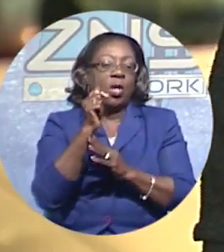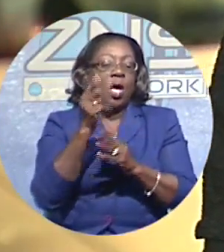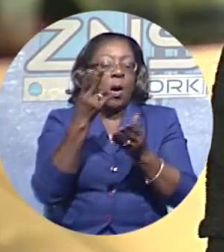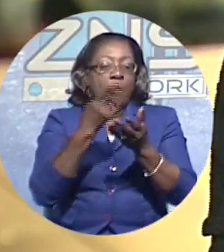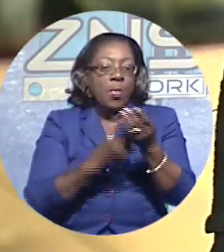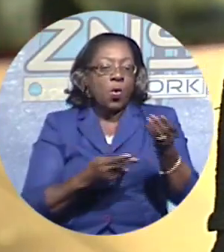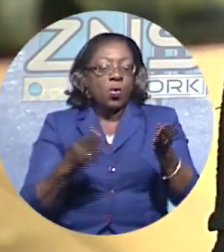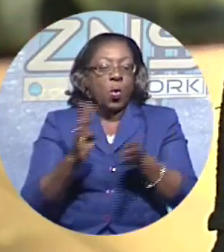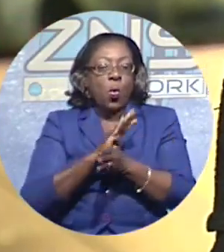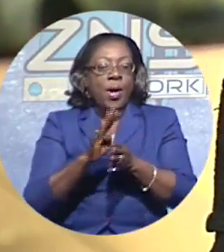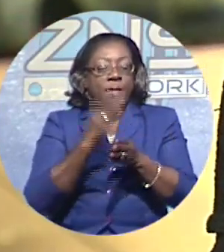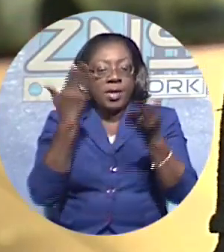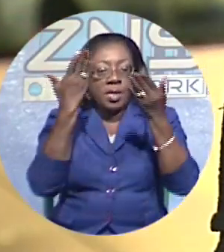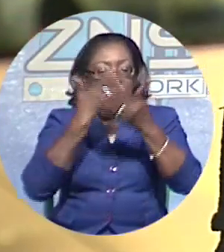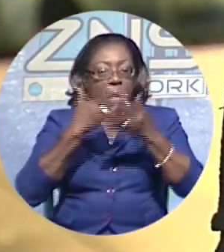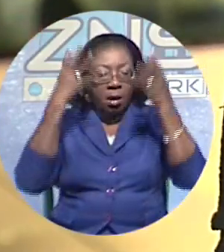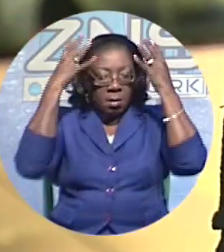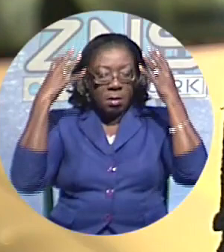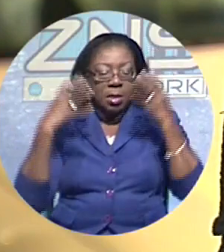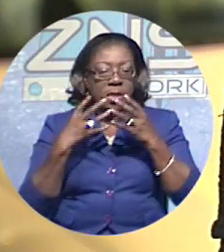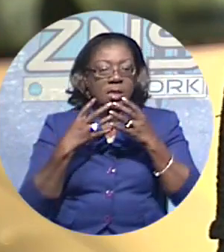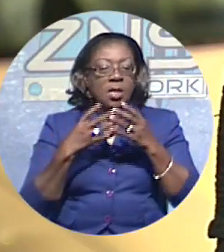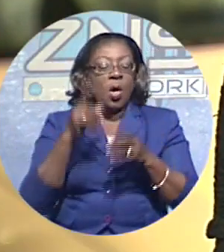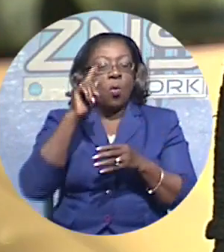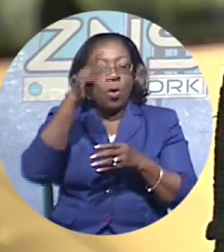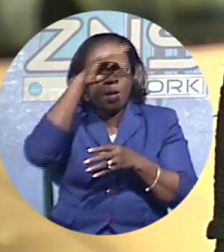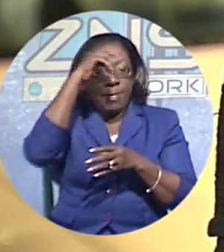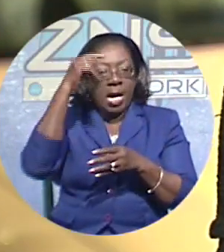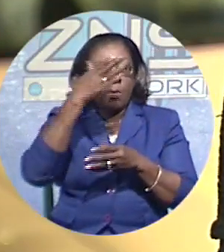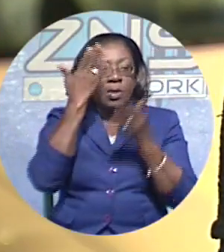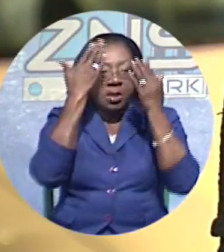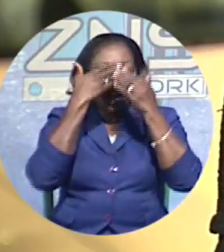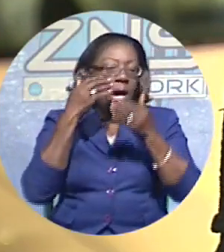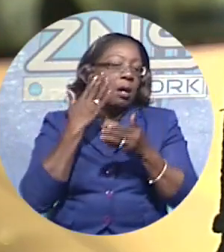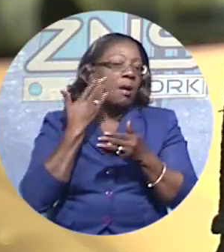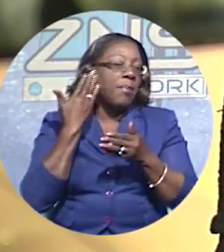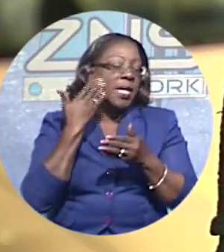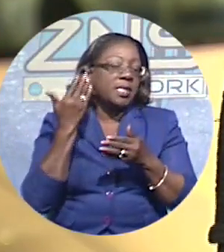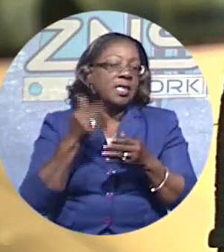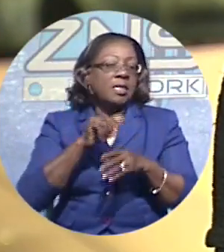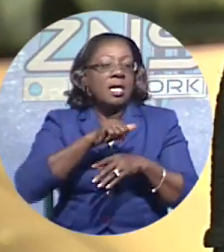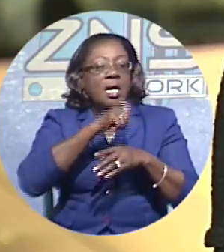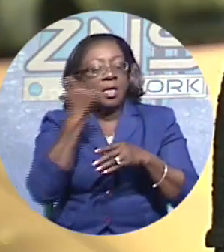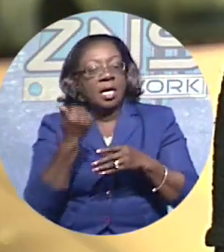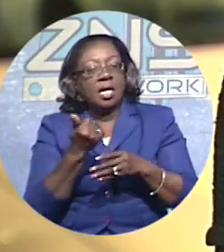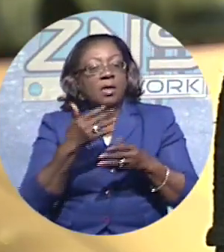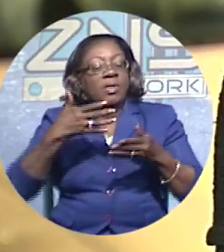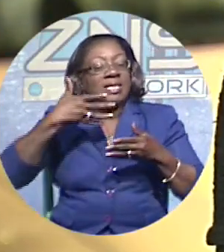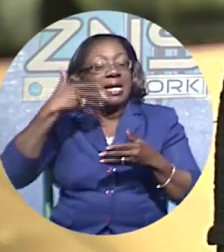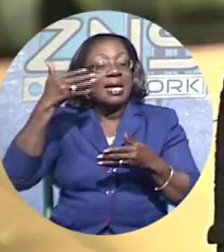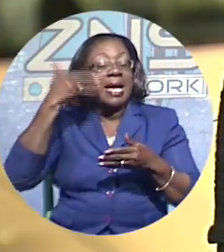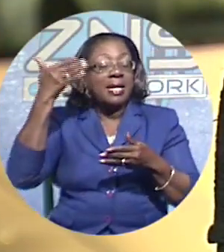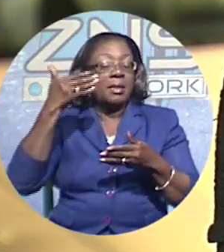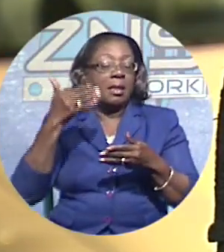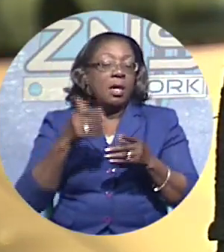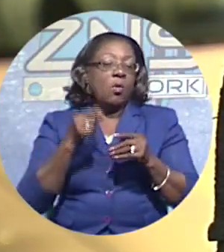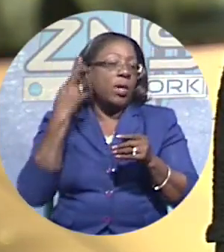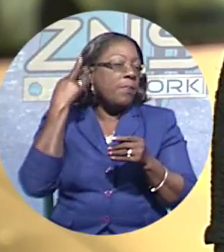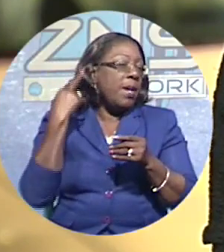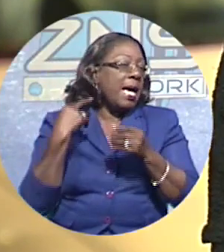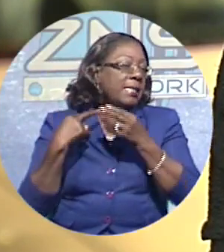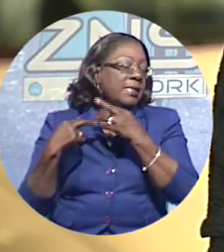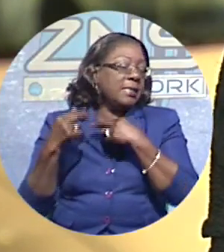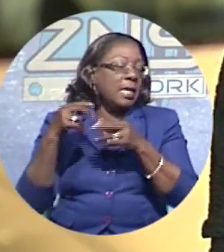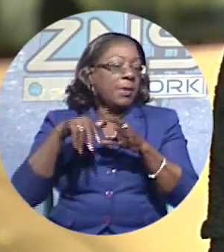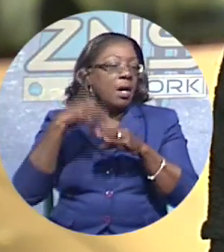hoodies. Fernander said one of the men was of a dark complexion and wore cornrows, while the other was of a lighter complexion with plaits protruding